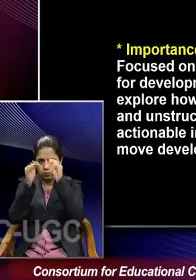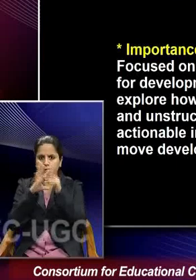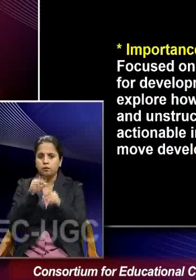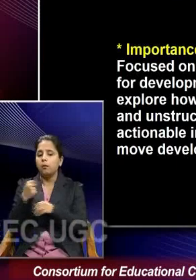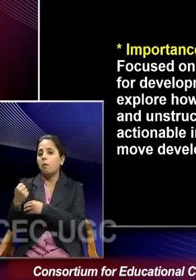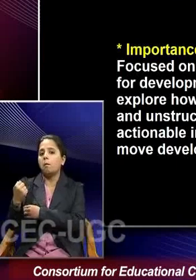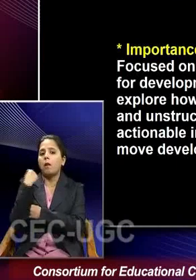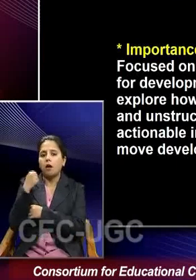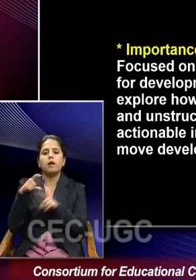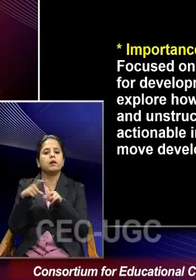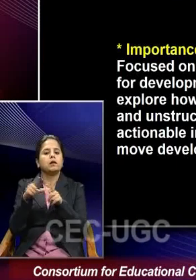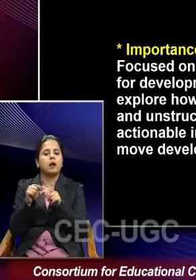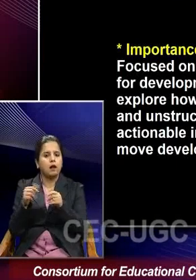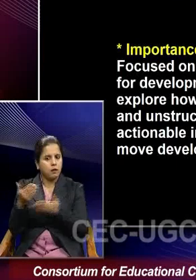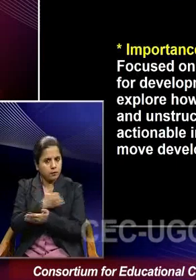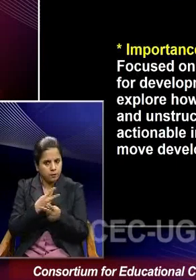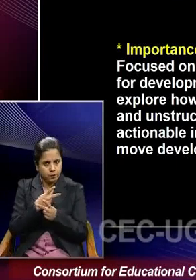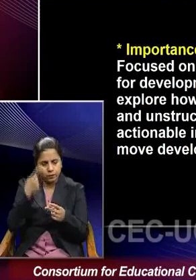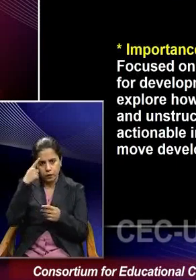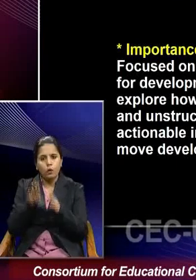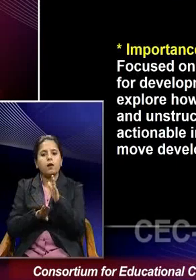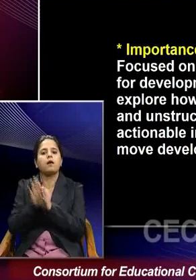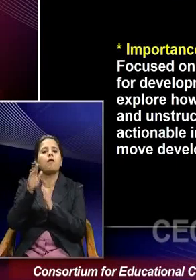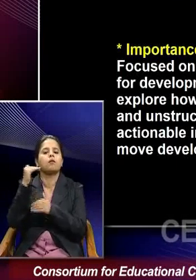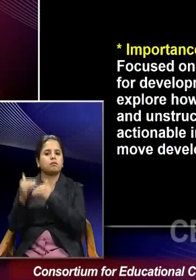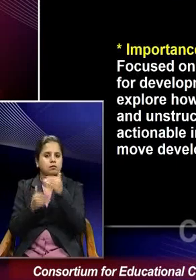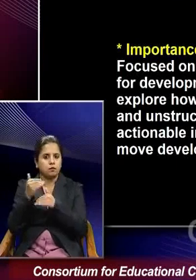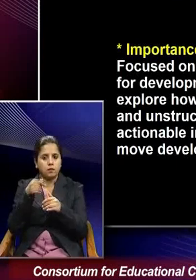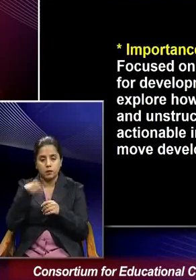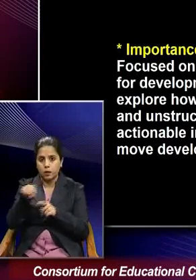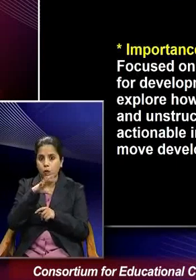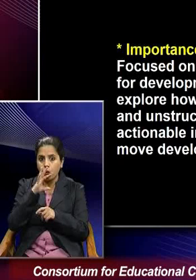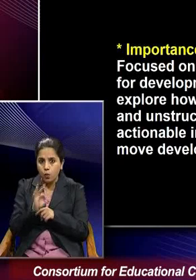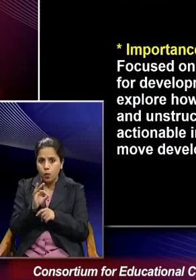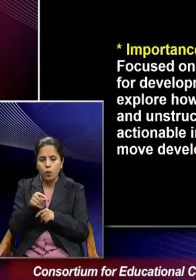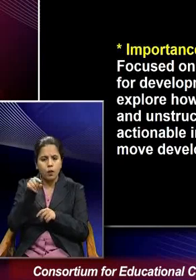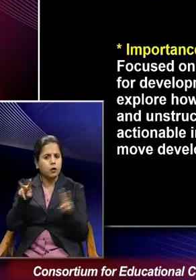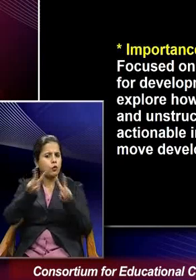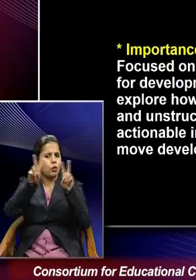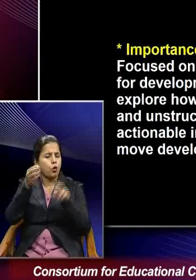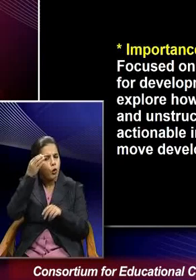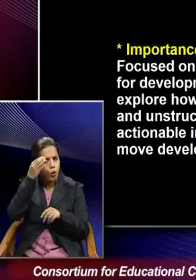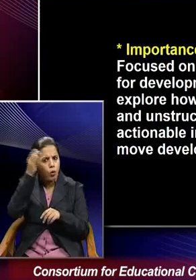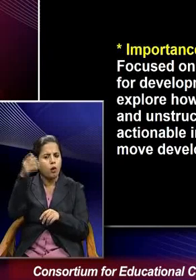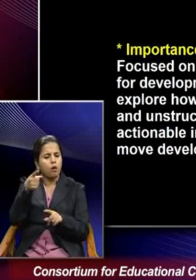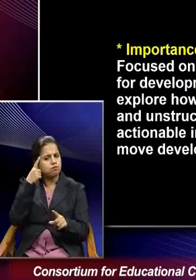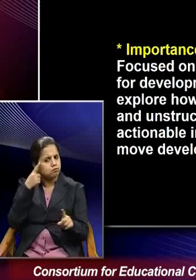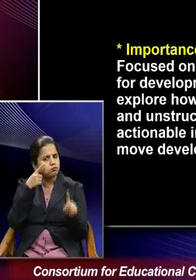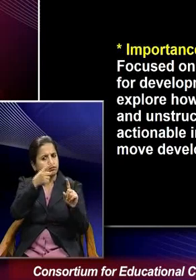power of data for development. And this theme, this concept aimed